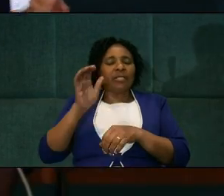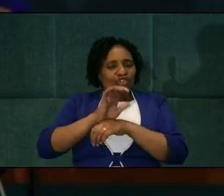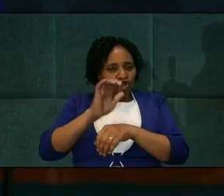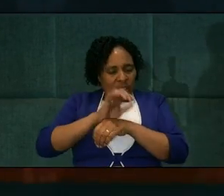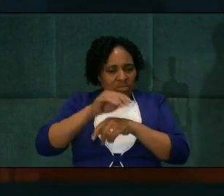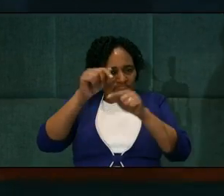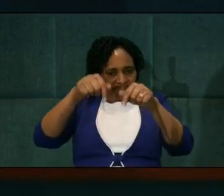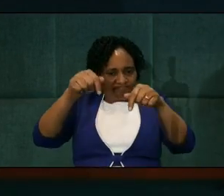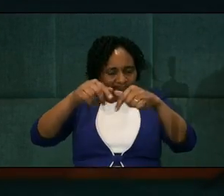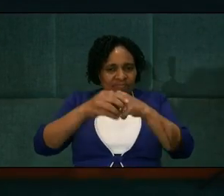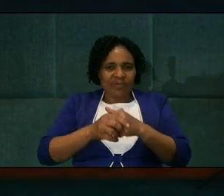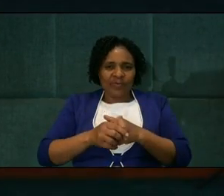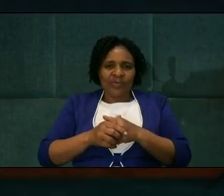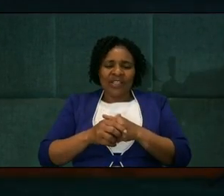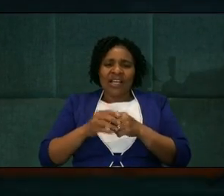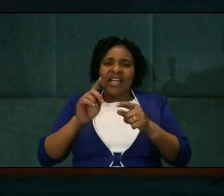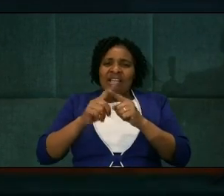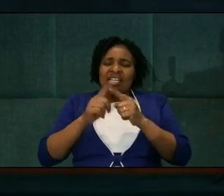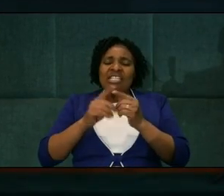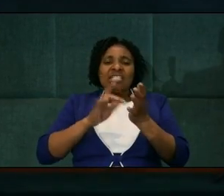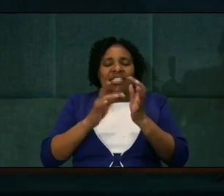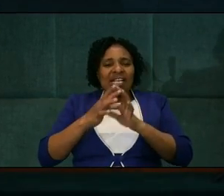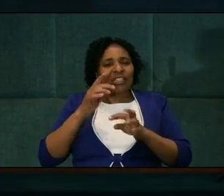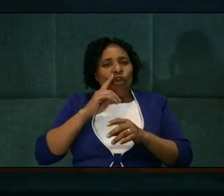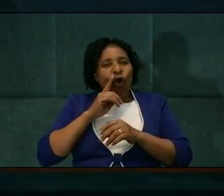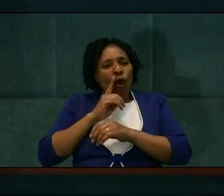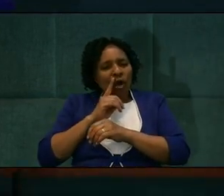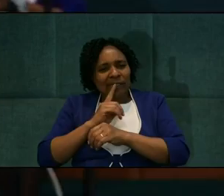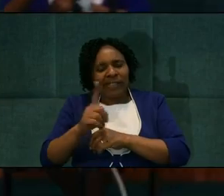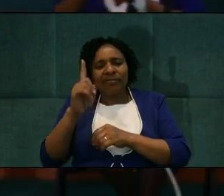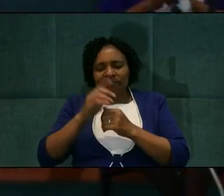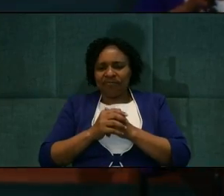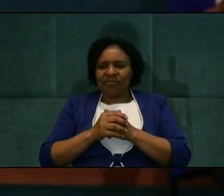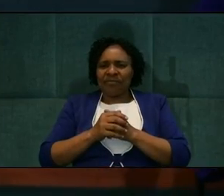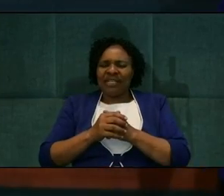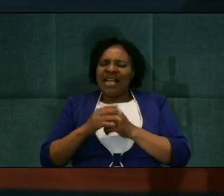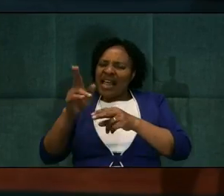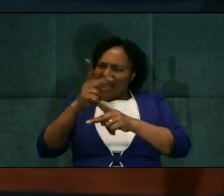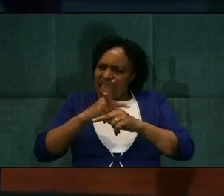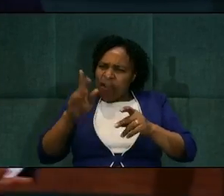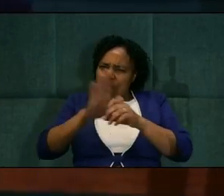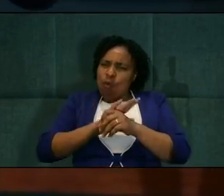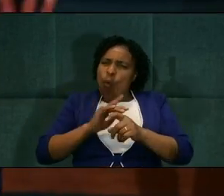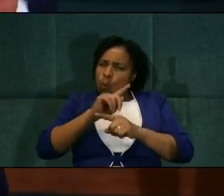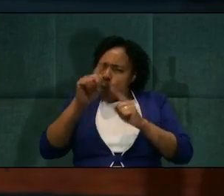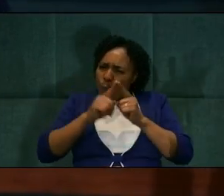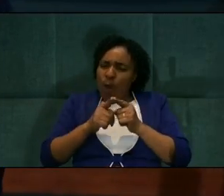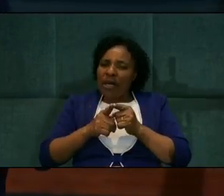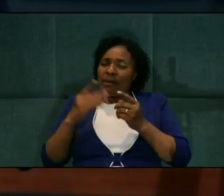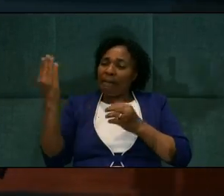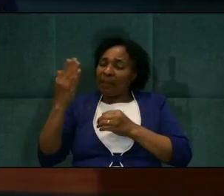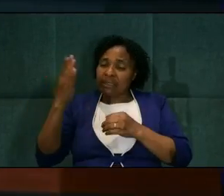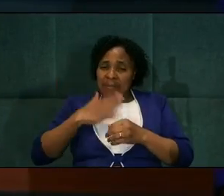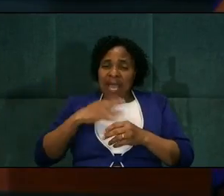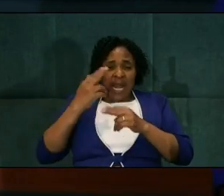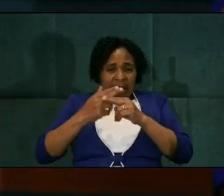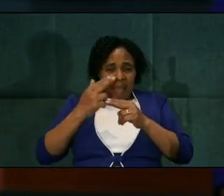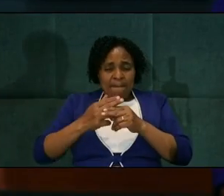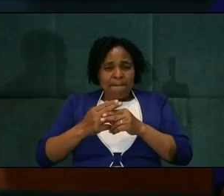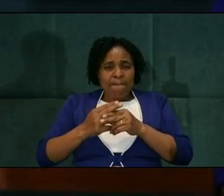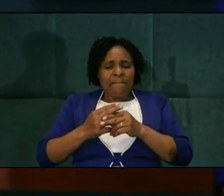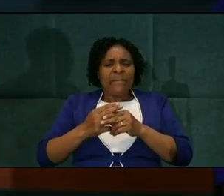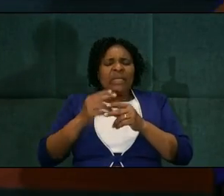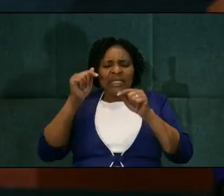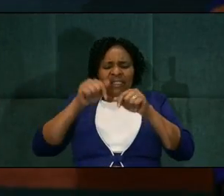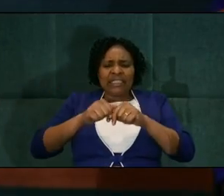Church. And Jesus says, be careful of those who preach in my name. Where do they preach? Church. In other words, Jesus says, be careful of church you